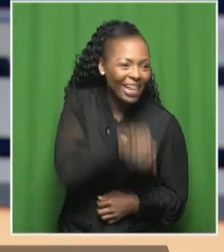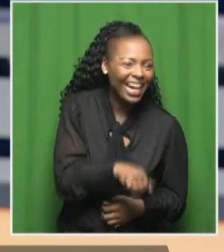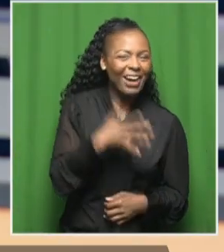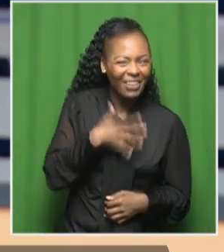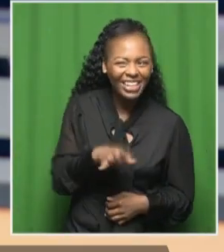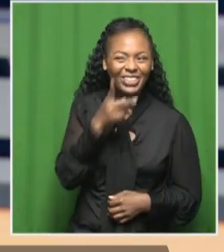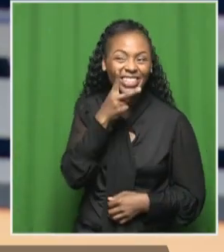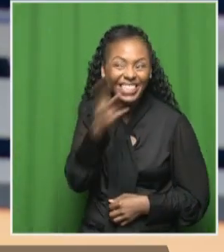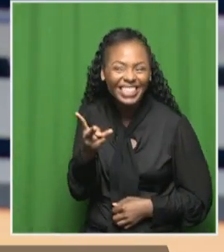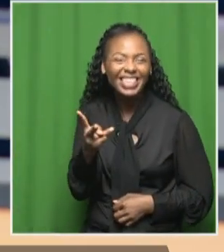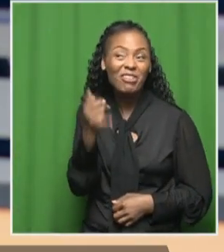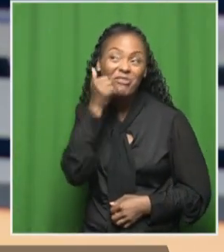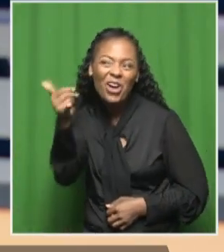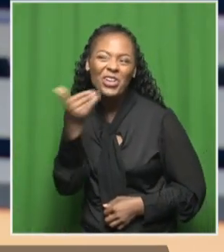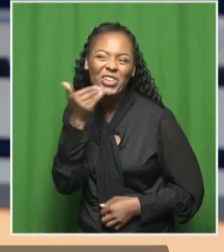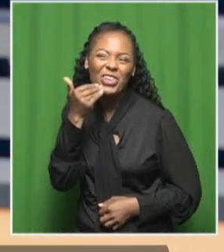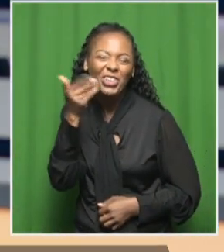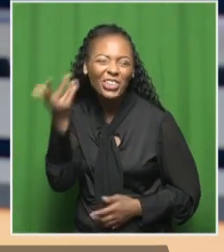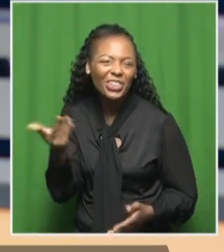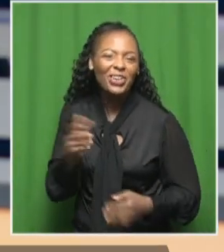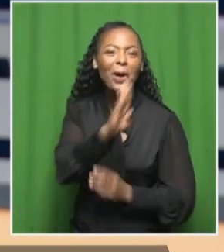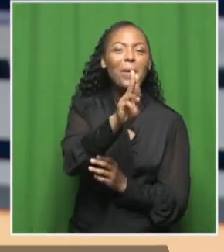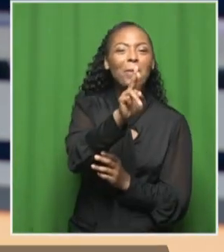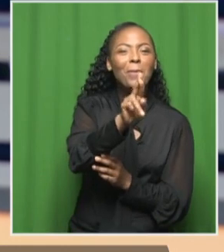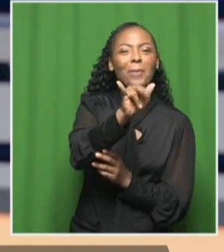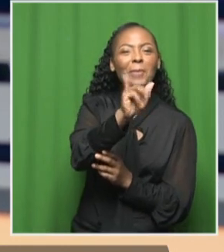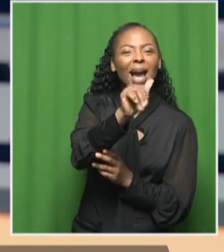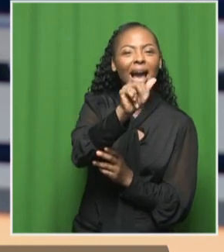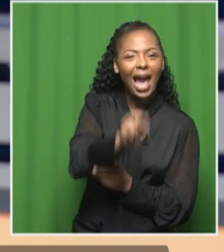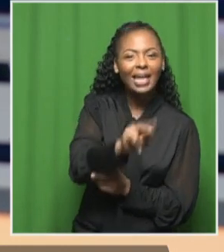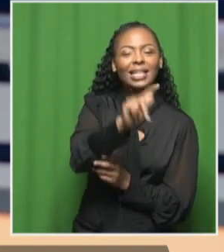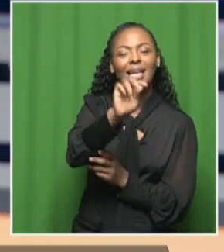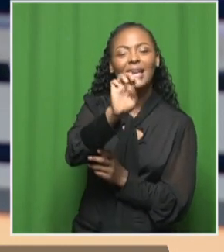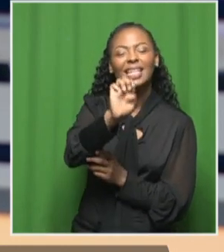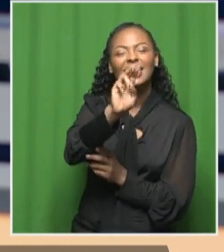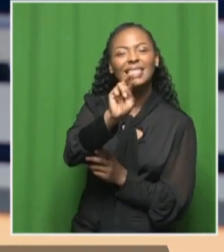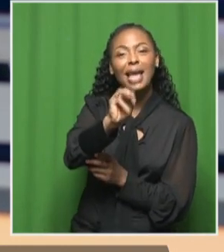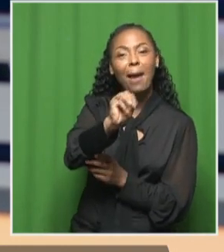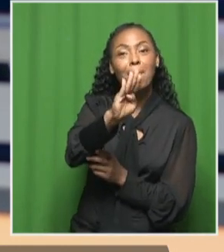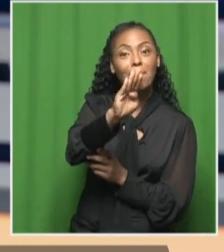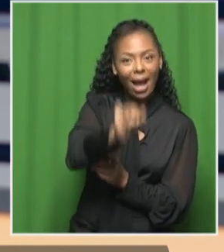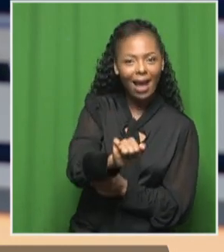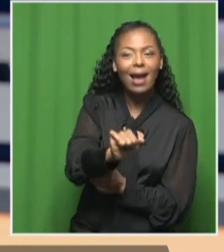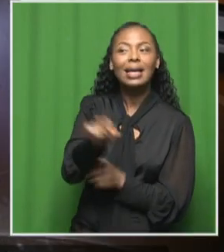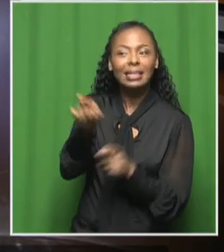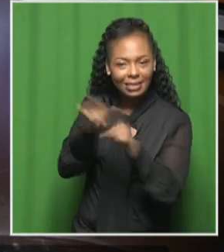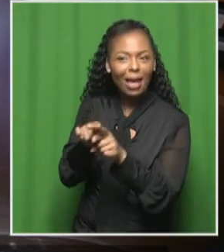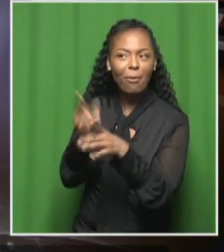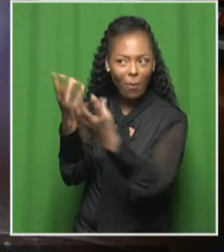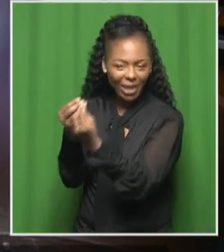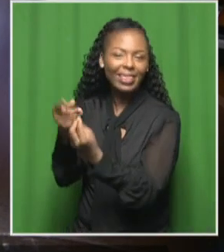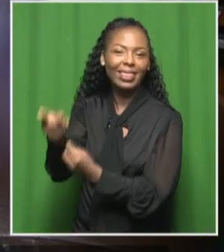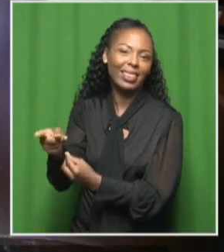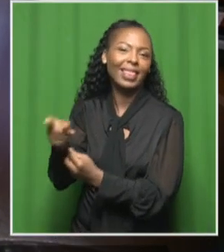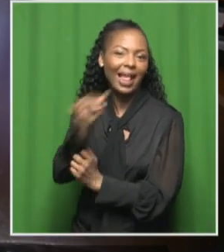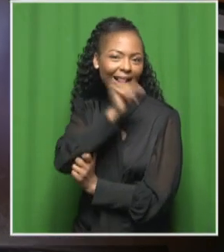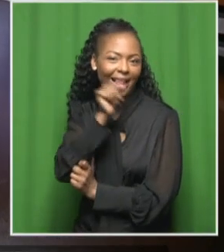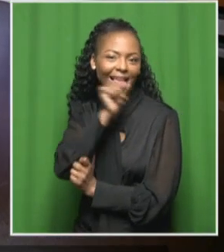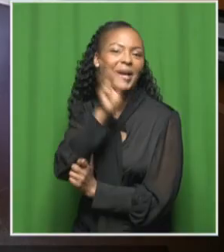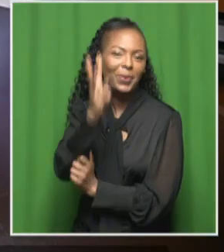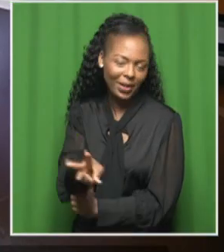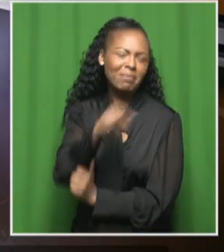because Brian Temba is one of the people. It's gonna be, I love Brian as well. So looking forward to working with him. Really looking forward